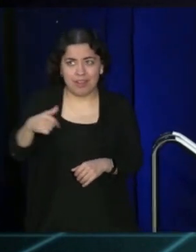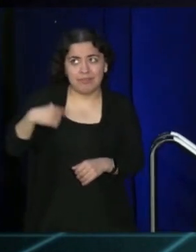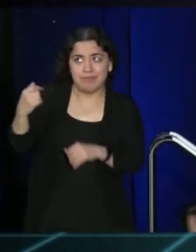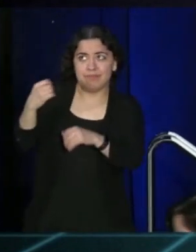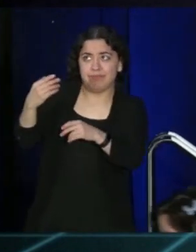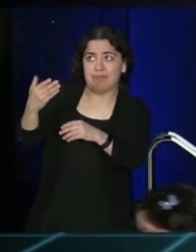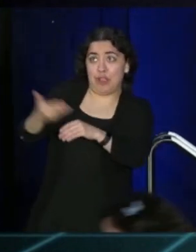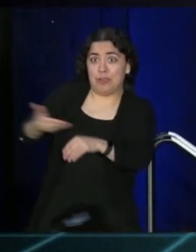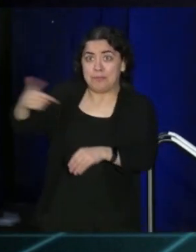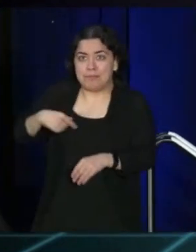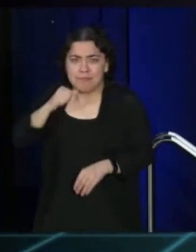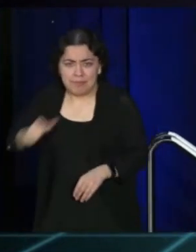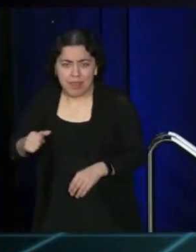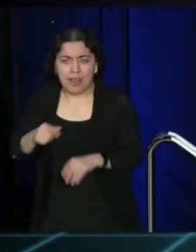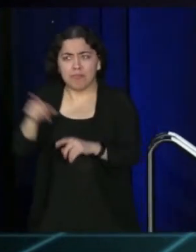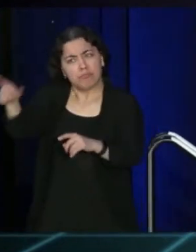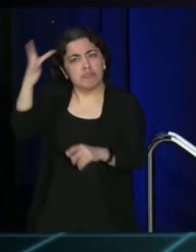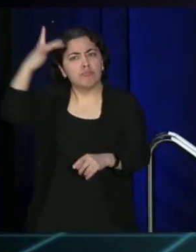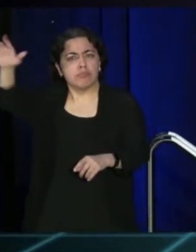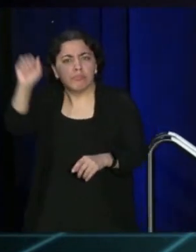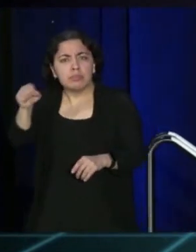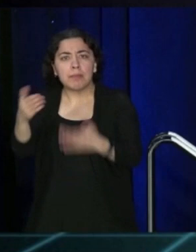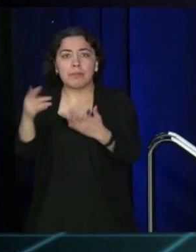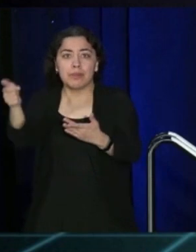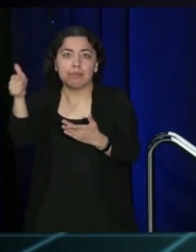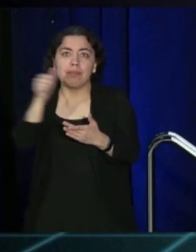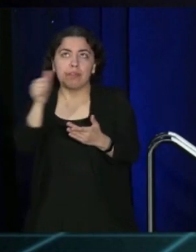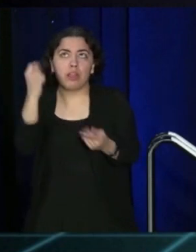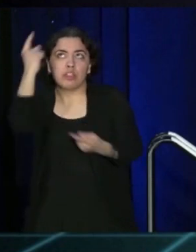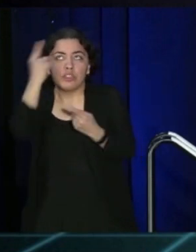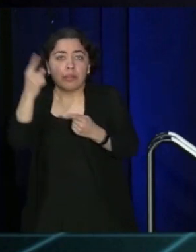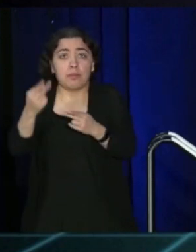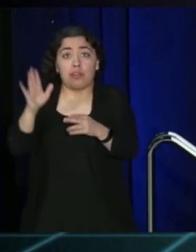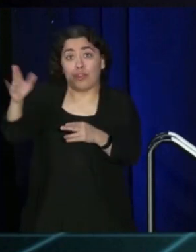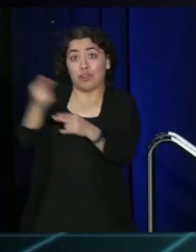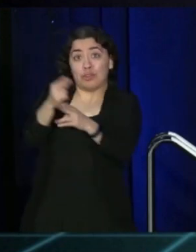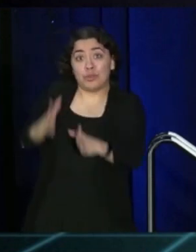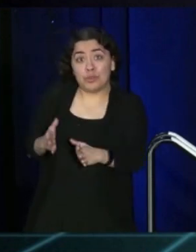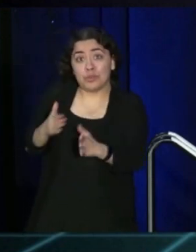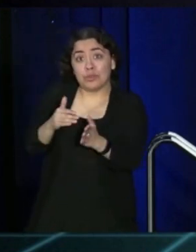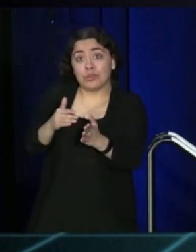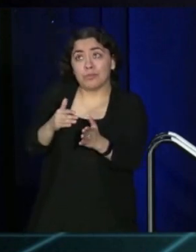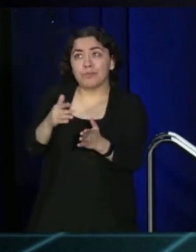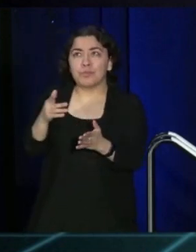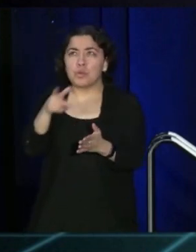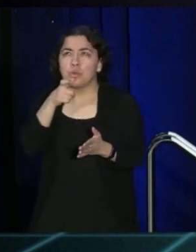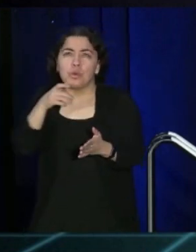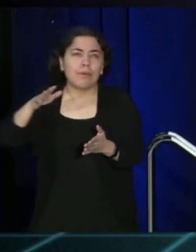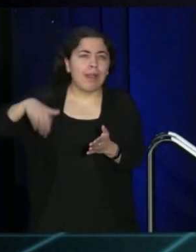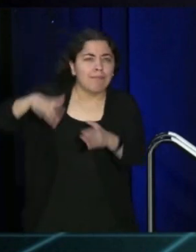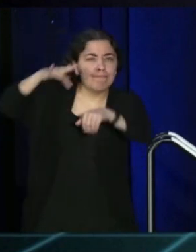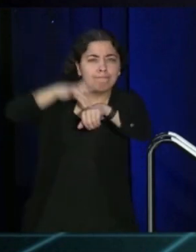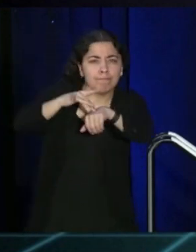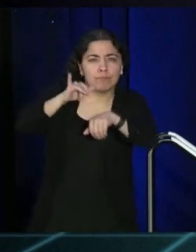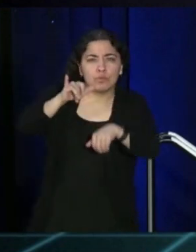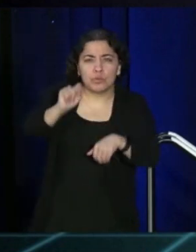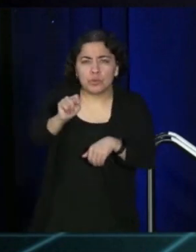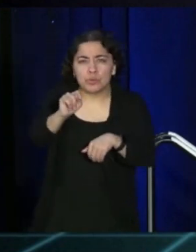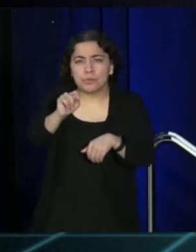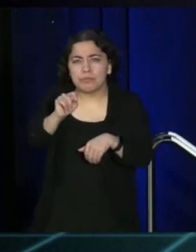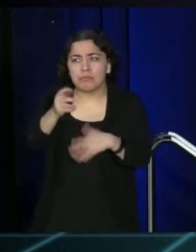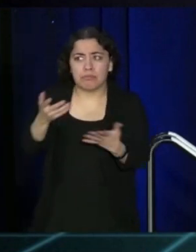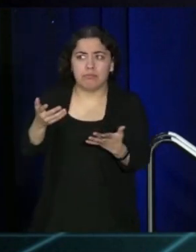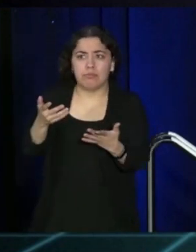that maybe they just haven't thought about it, or for a lot of their users, they're who hasn't been to YouTube? They have all of our stuff cached anyway.